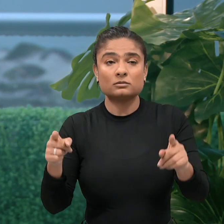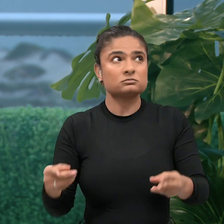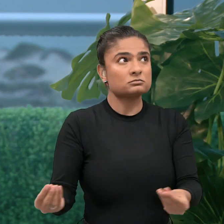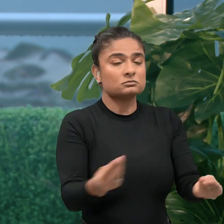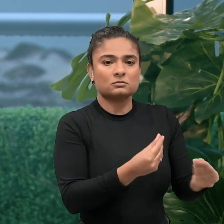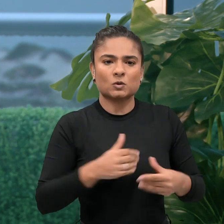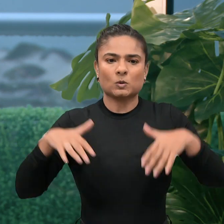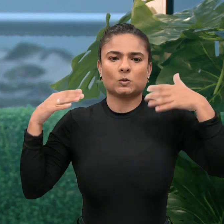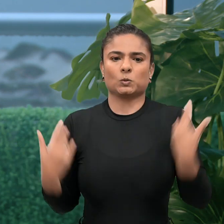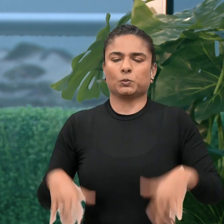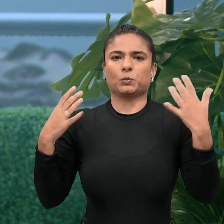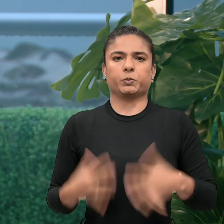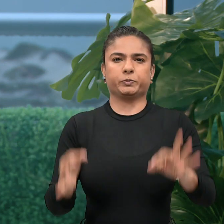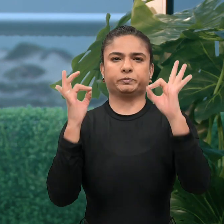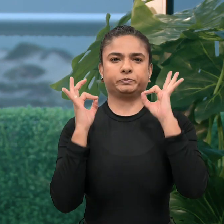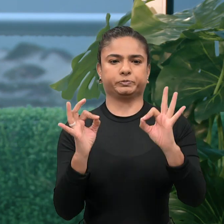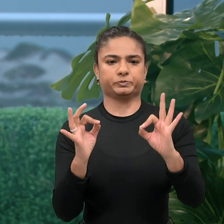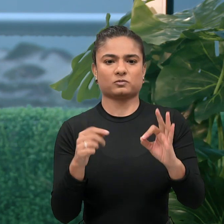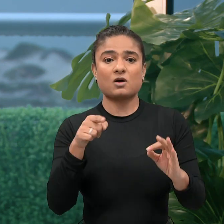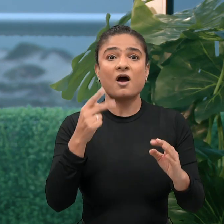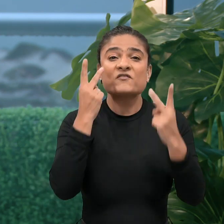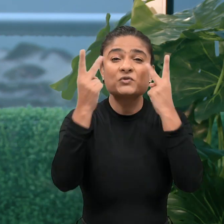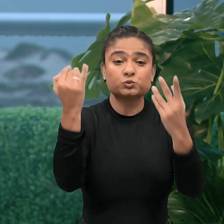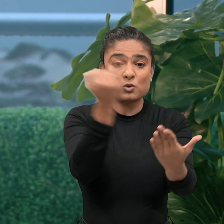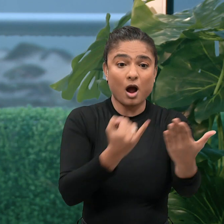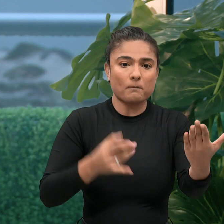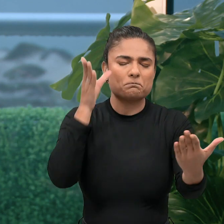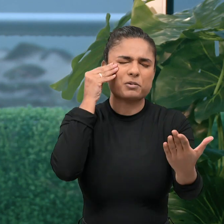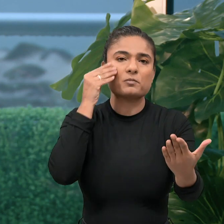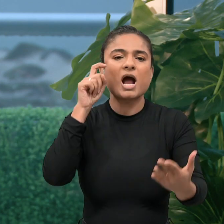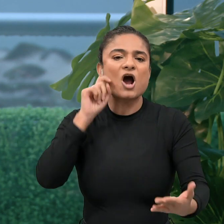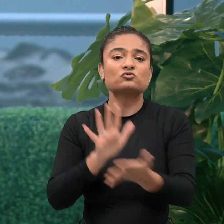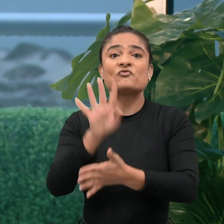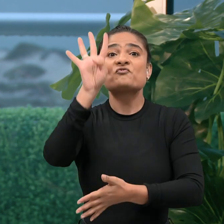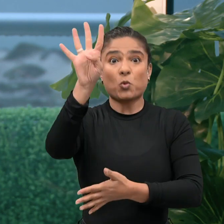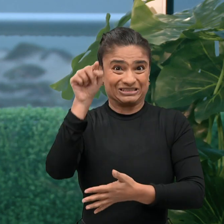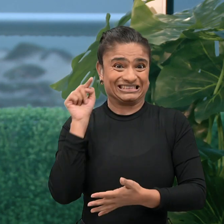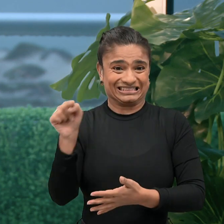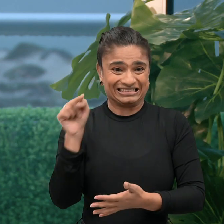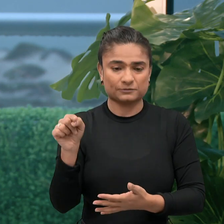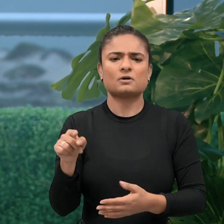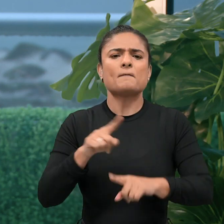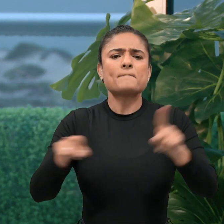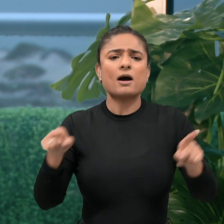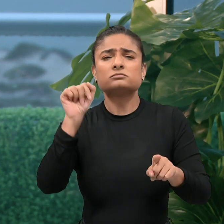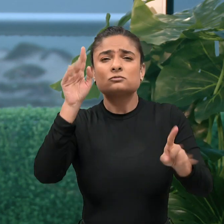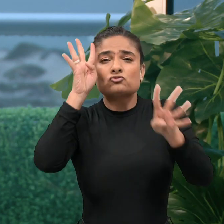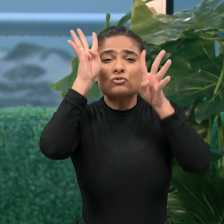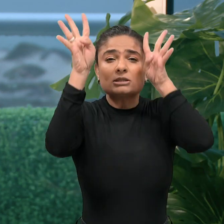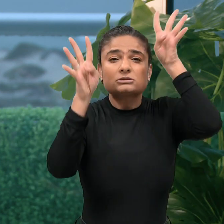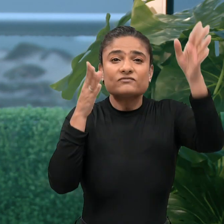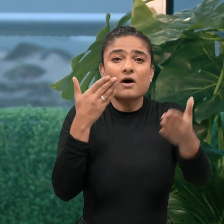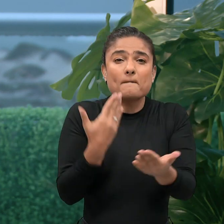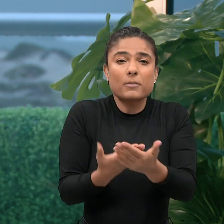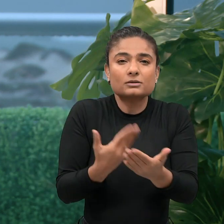translating invisible forms into precise presence. A visual artist who became partially blind at age 14,